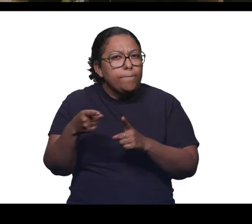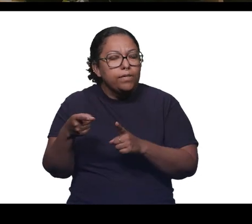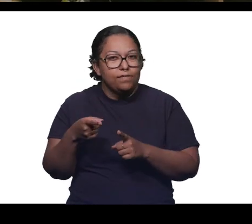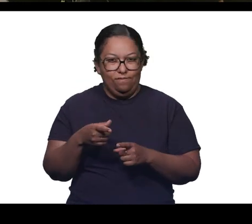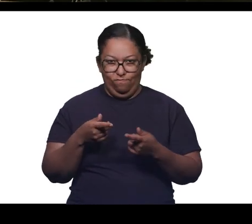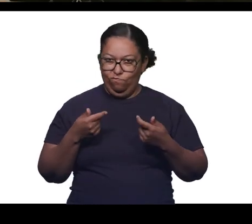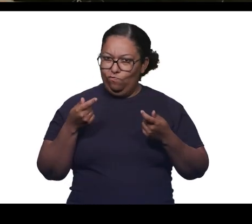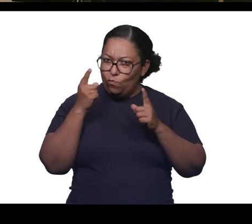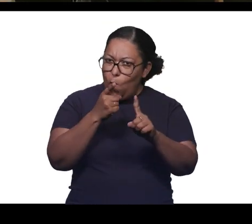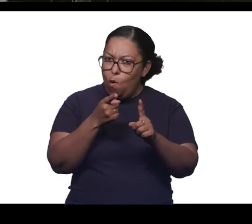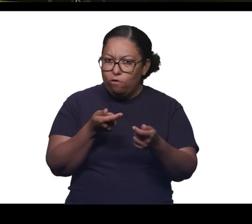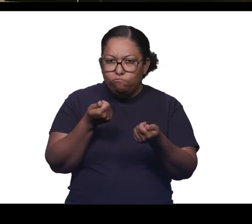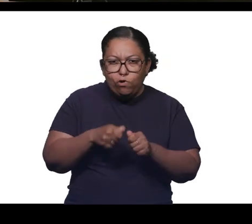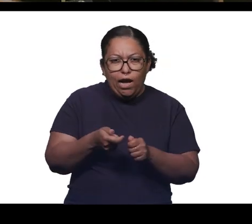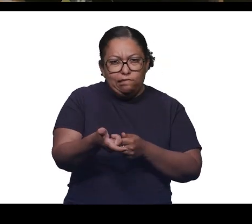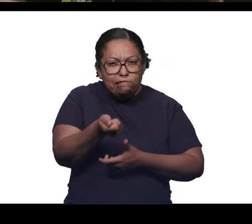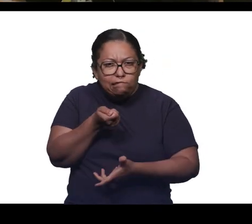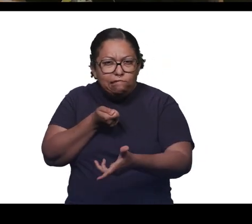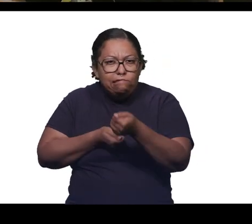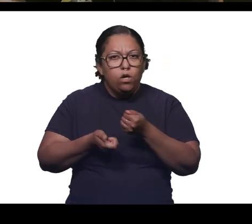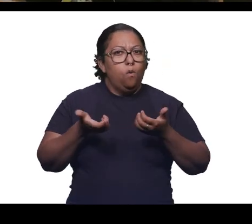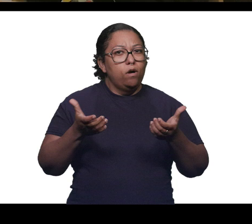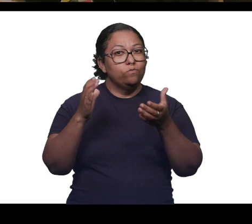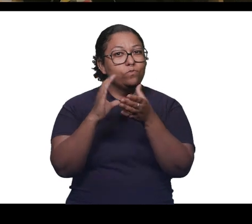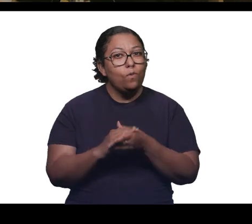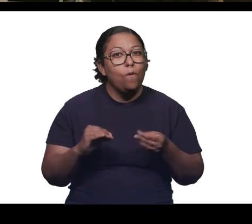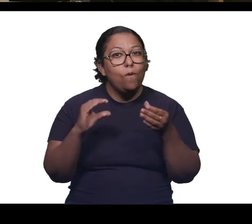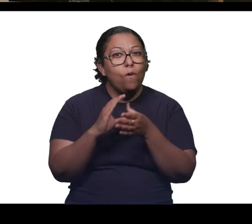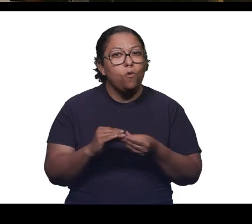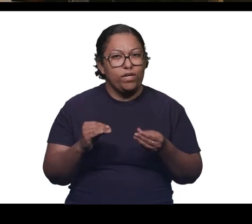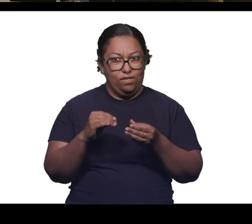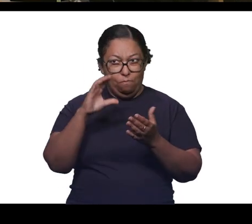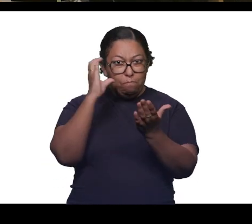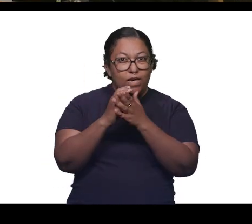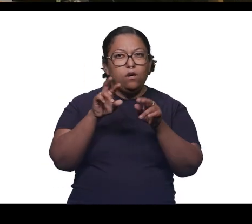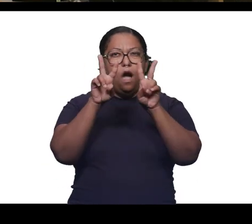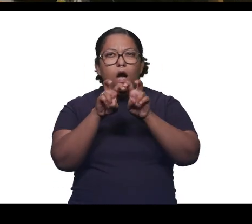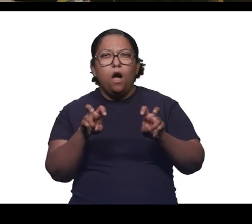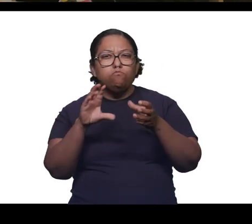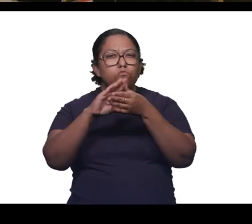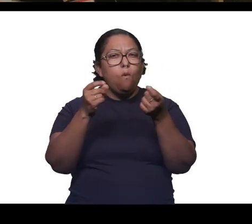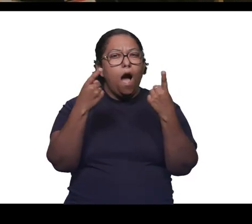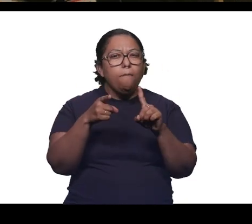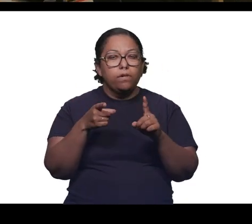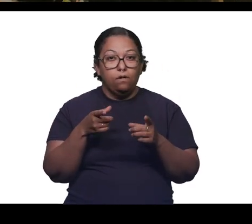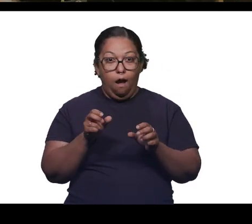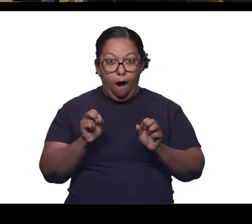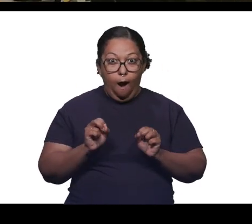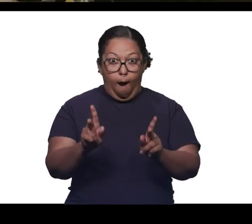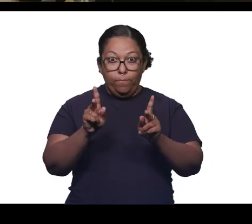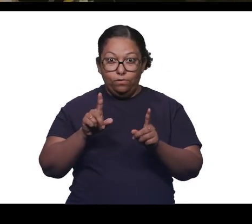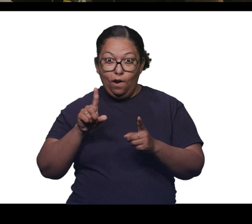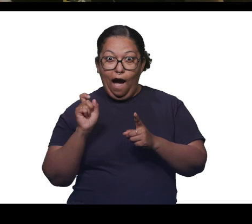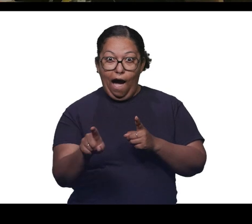the narrative? What do we think the story is in this picture? When there's opportunities to ask that second question, again,